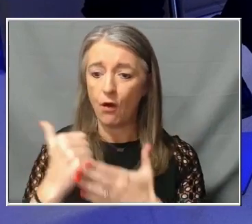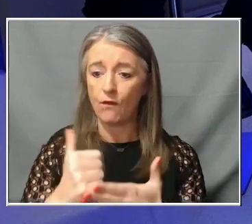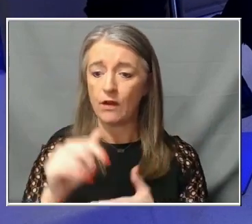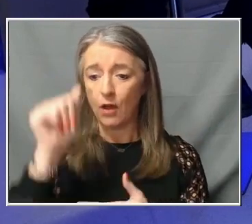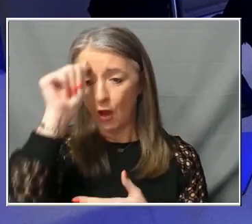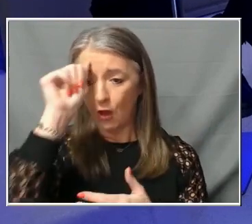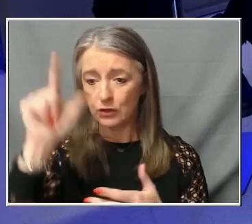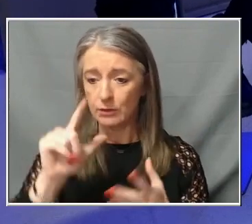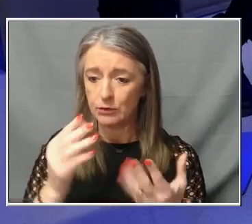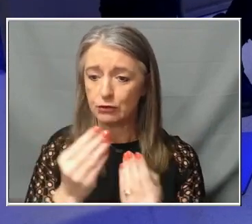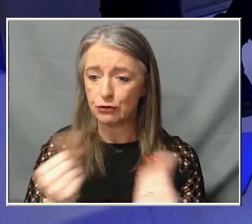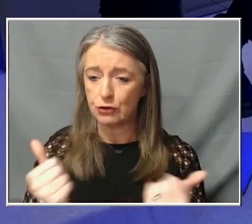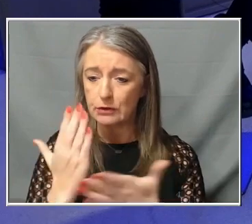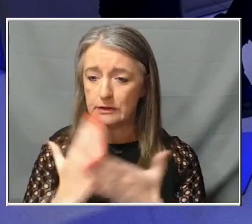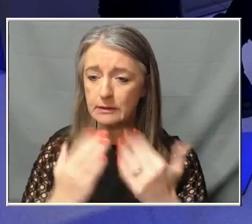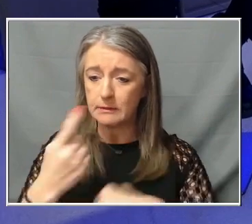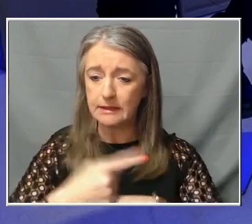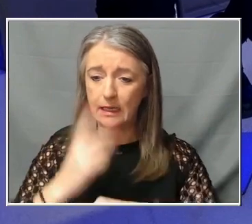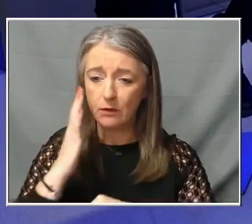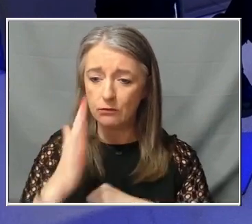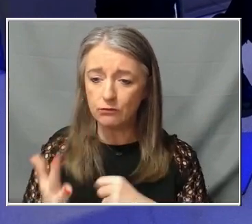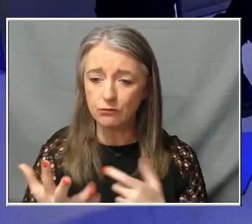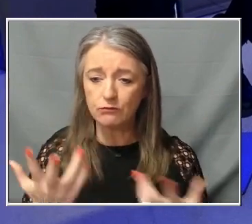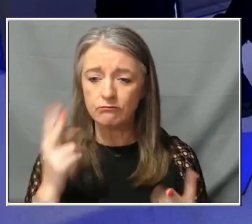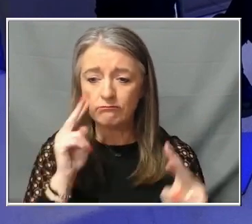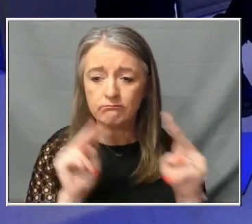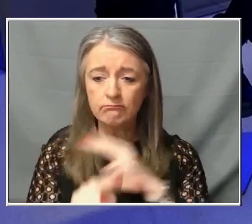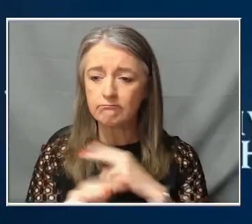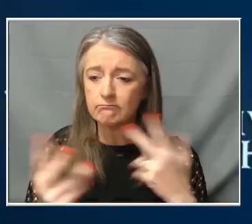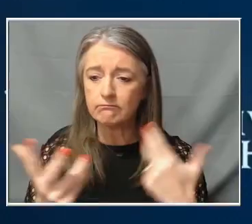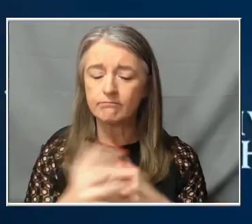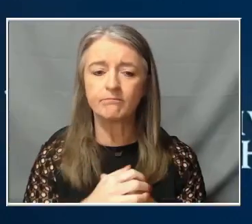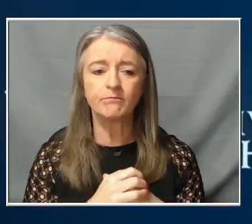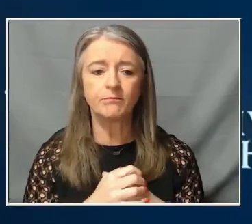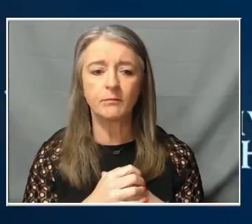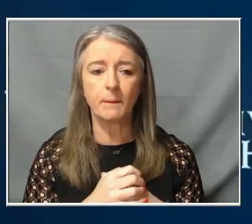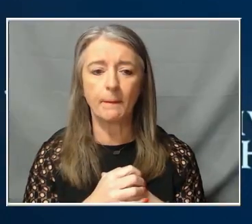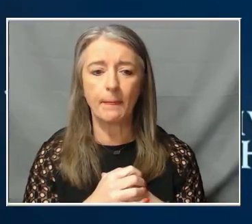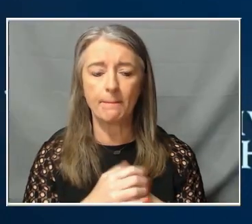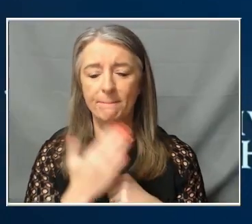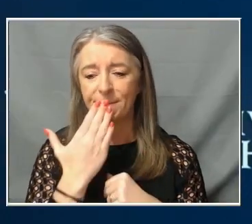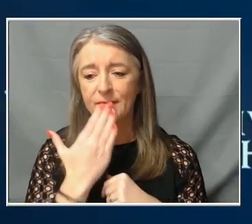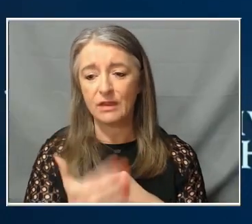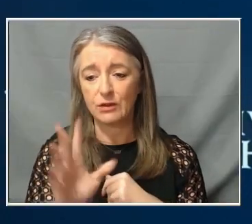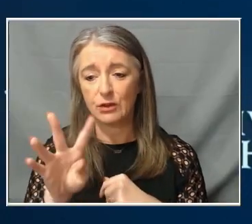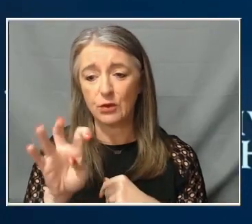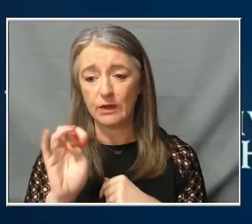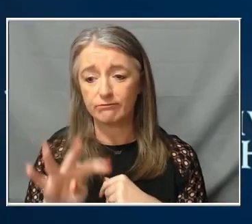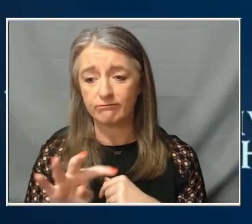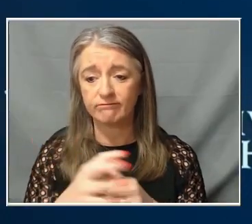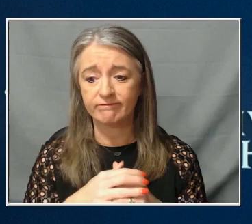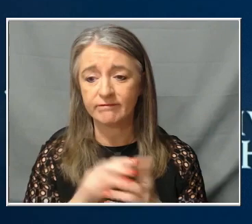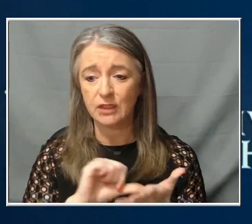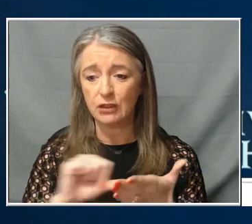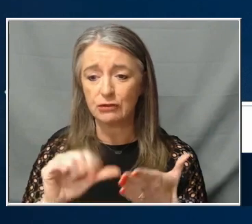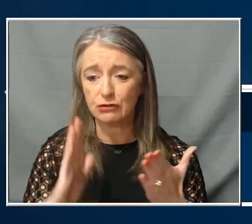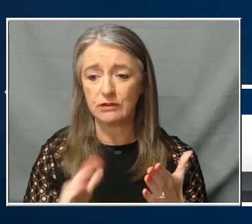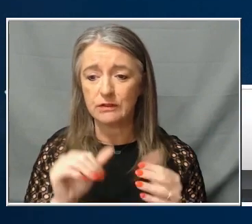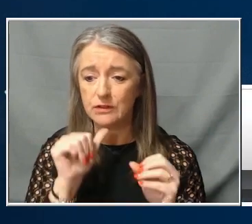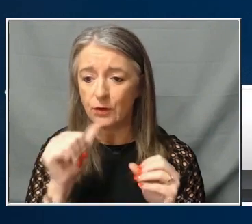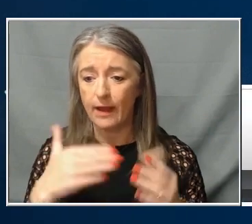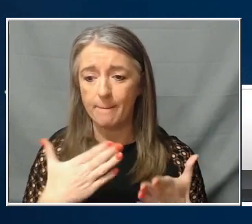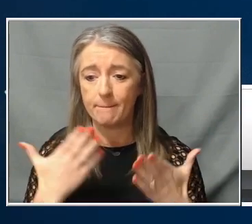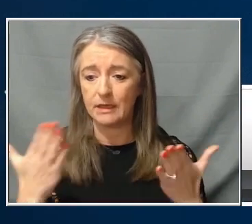day. Where are we looking down the road? Yeah, so that's a really good question, Jess. As a surgeon, really, we don't have much to